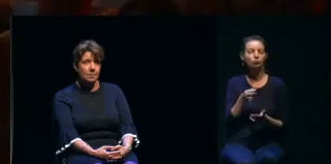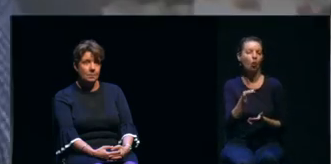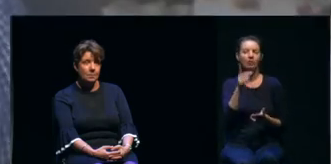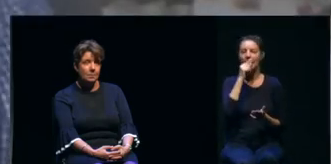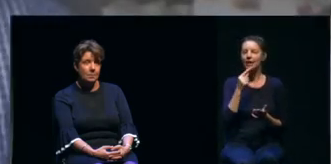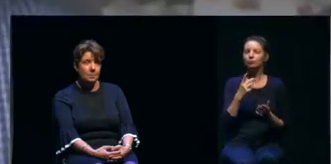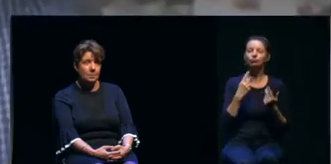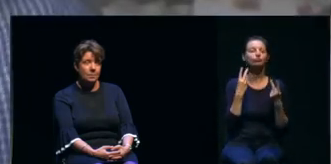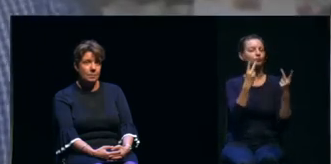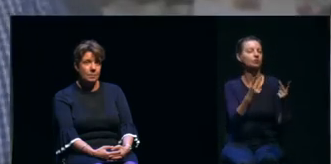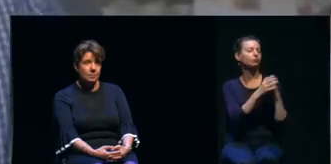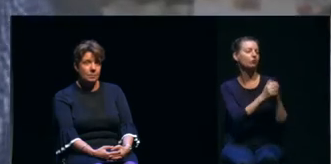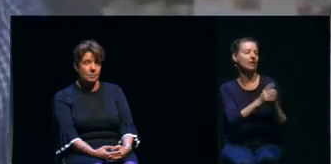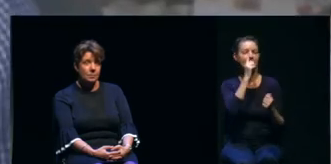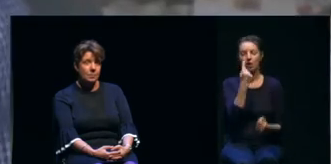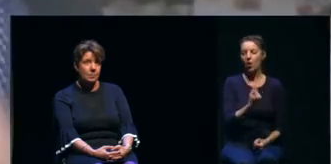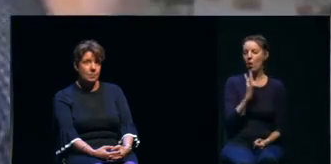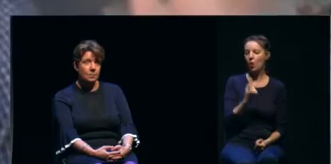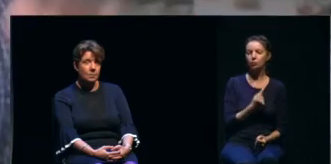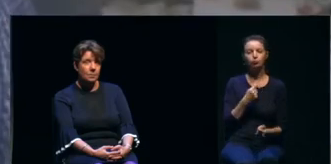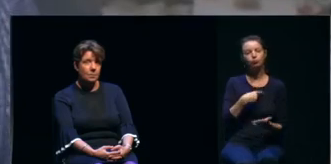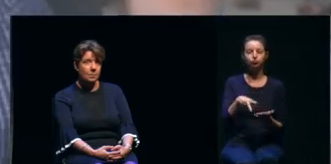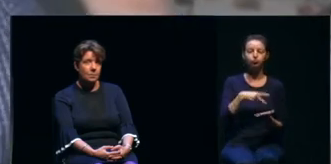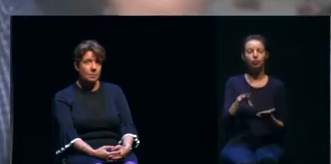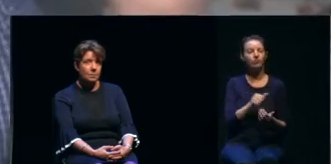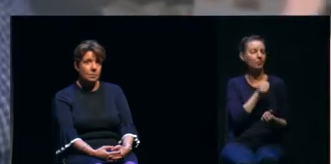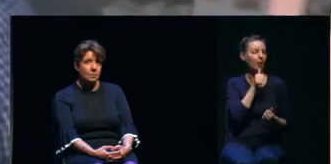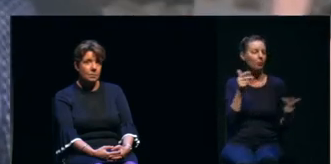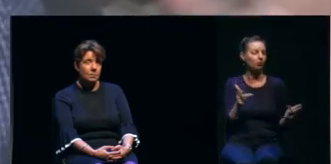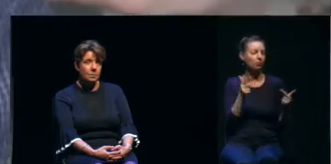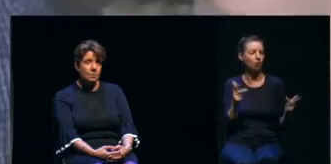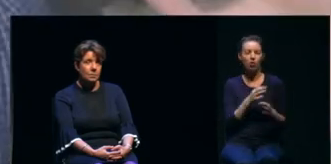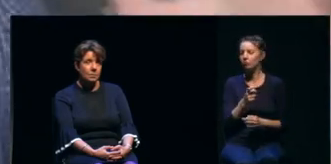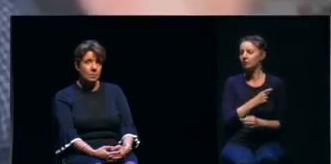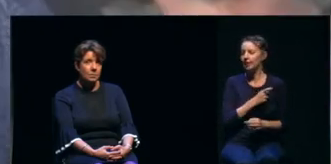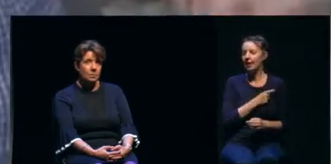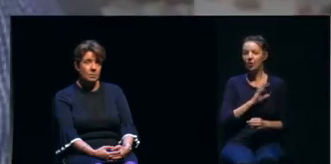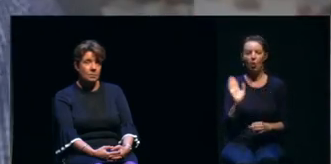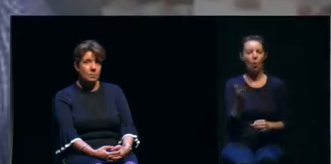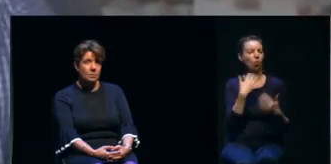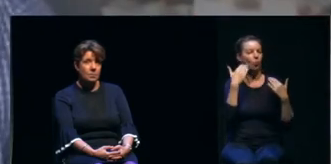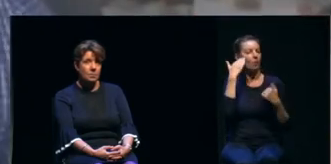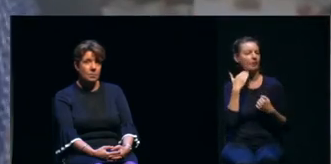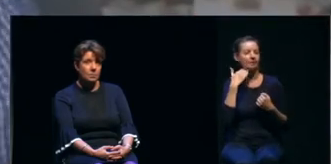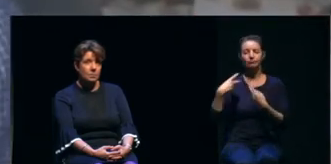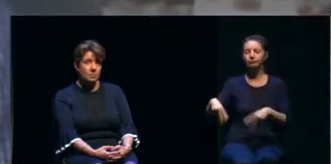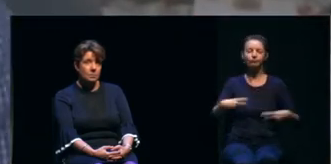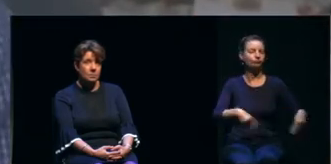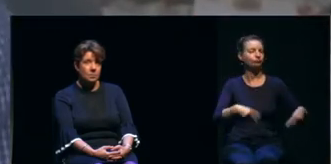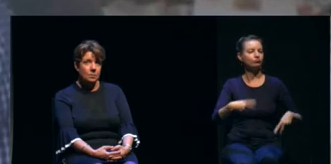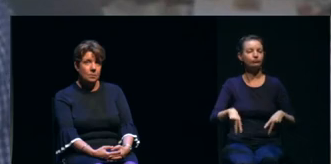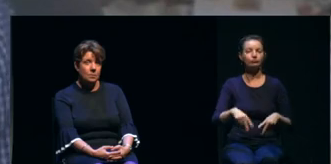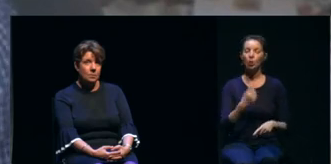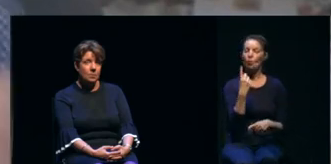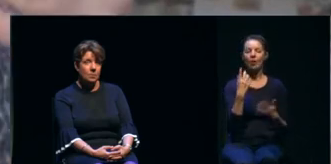to your friend's house and you can walk back from a club or a pub or a restaurant and you're not scared because it's all women and we're out there dancing and we reclaim those streets. Just